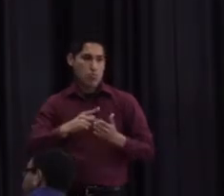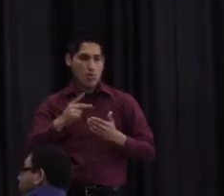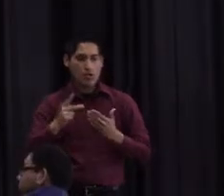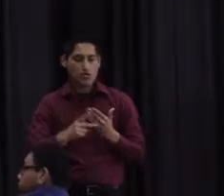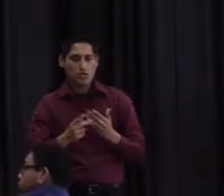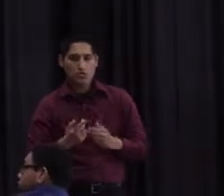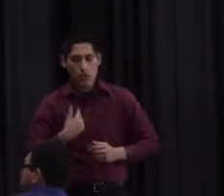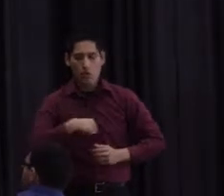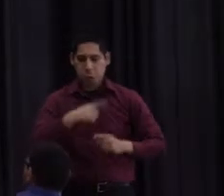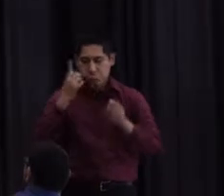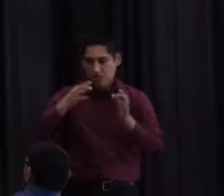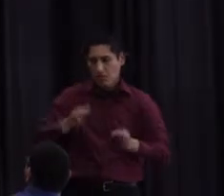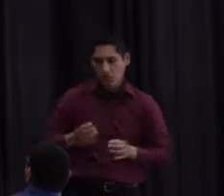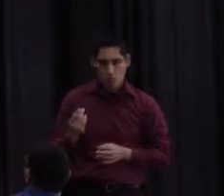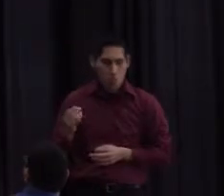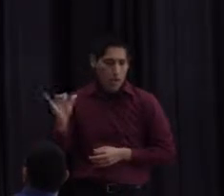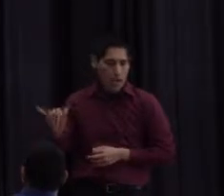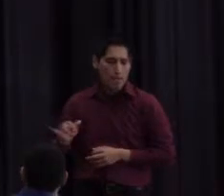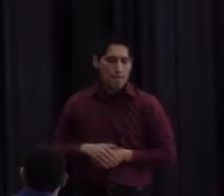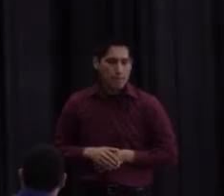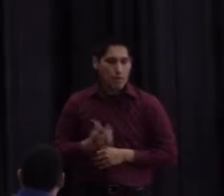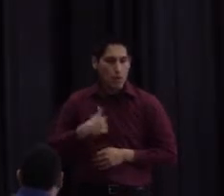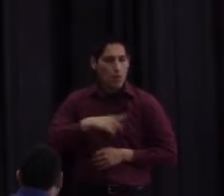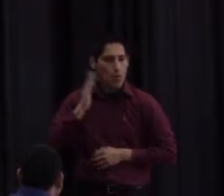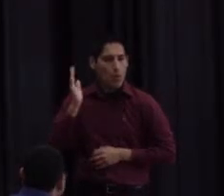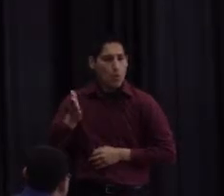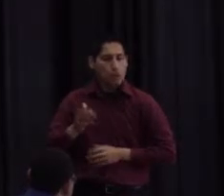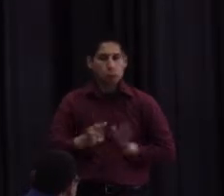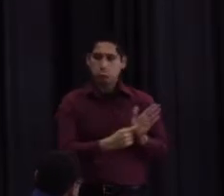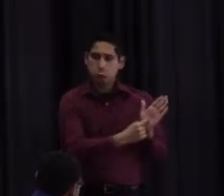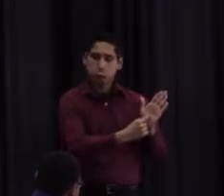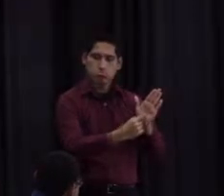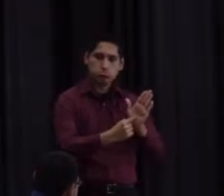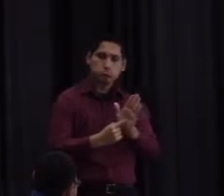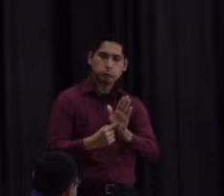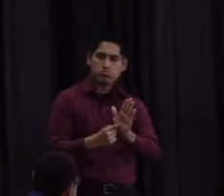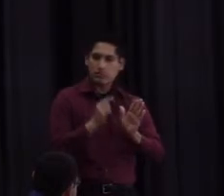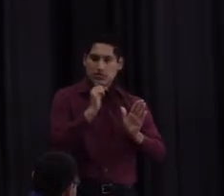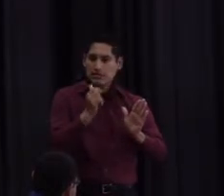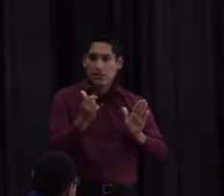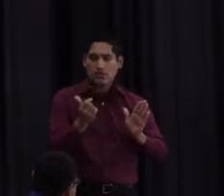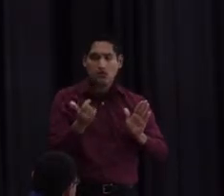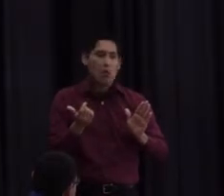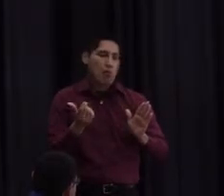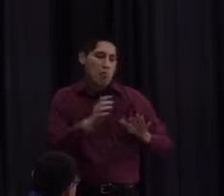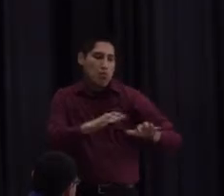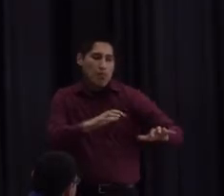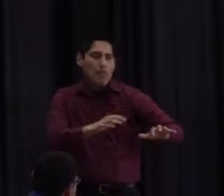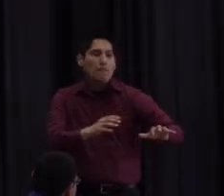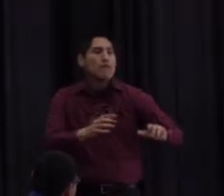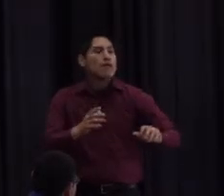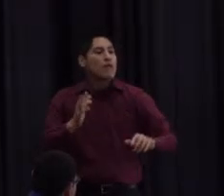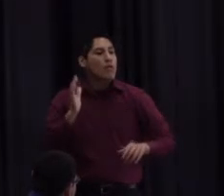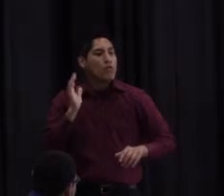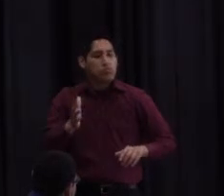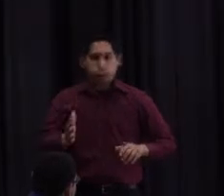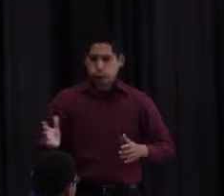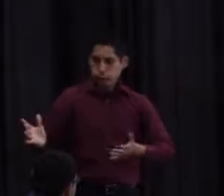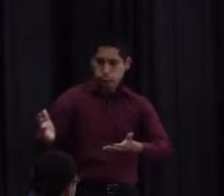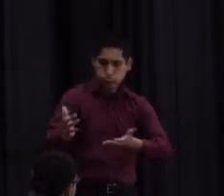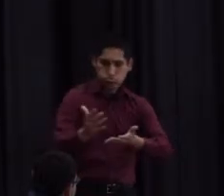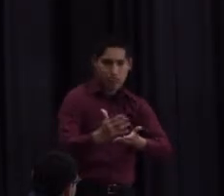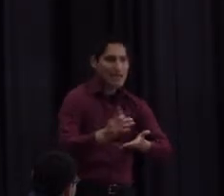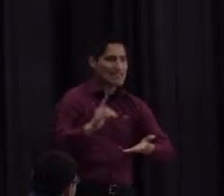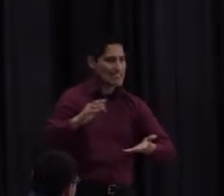decided that we were going to do this, that we were going to show, not just do it, but we were also going to collect data. We were going to